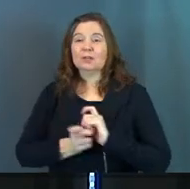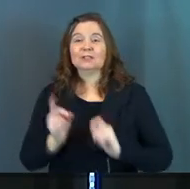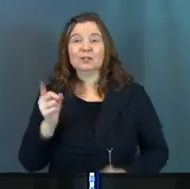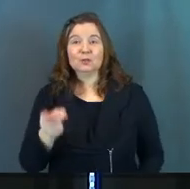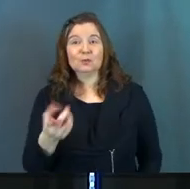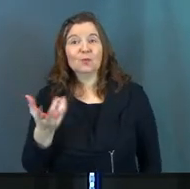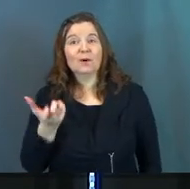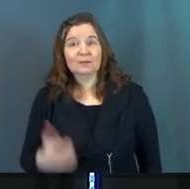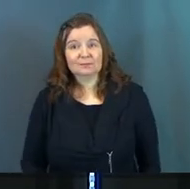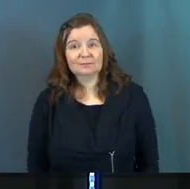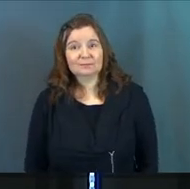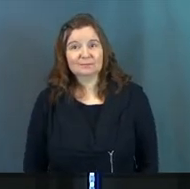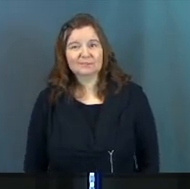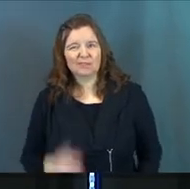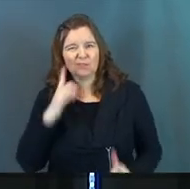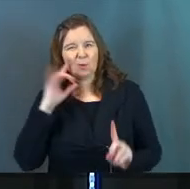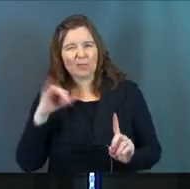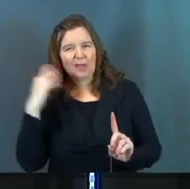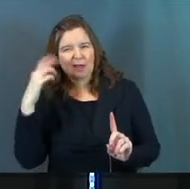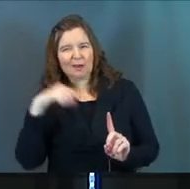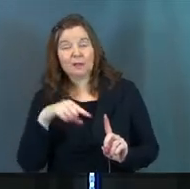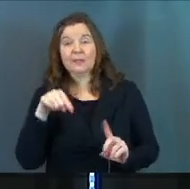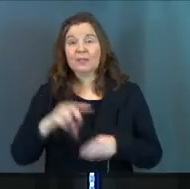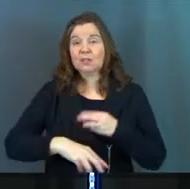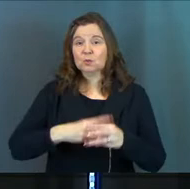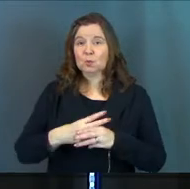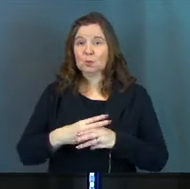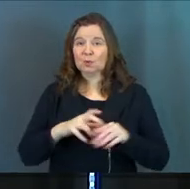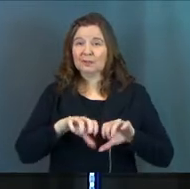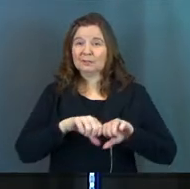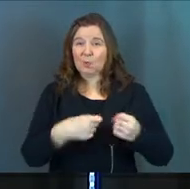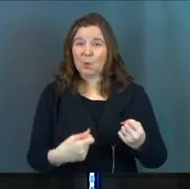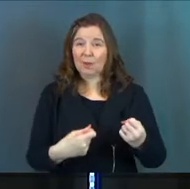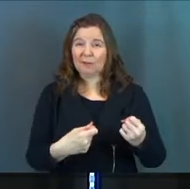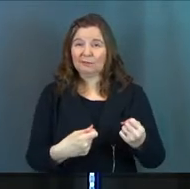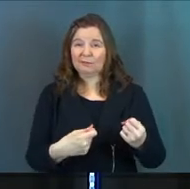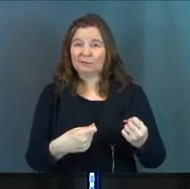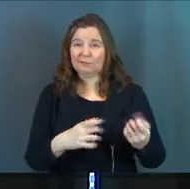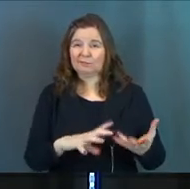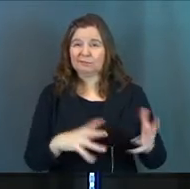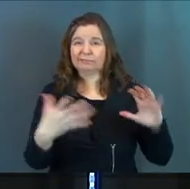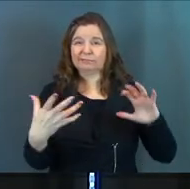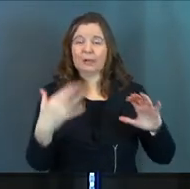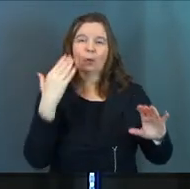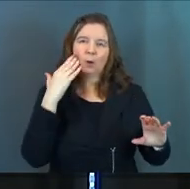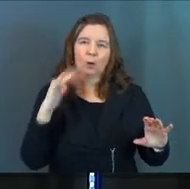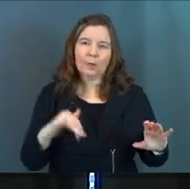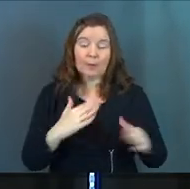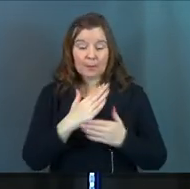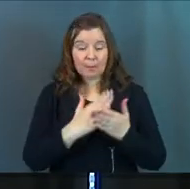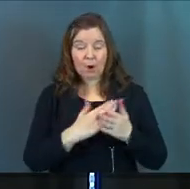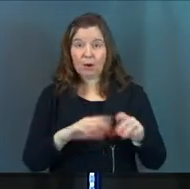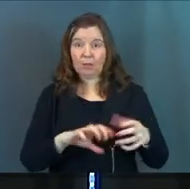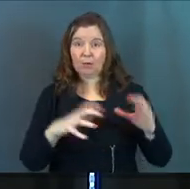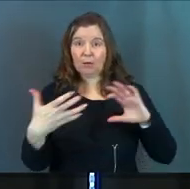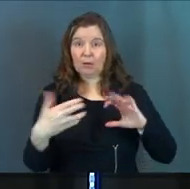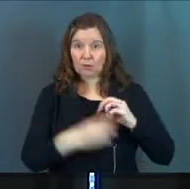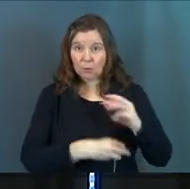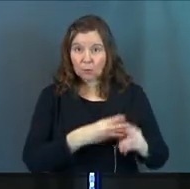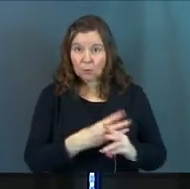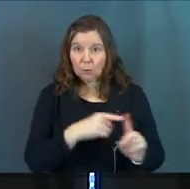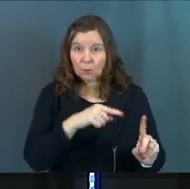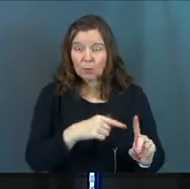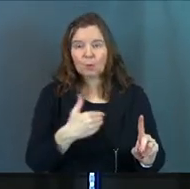you. See, this world is a broken place, and we know this, but part of the brokenness of this world is